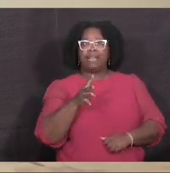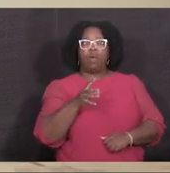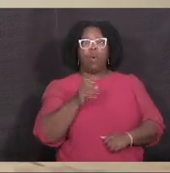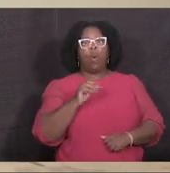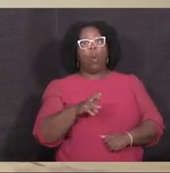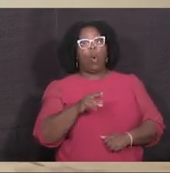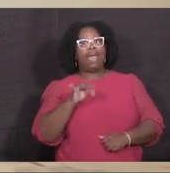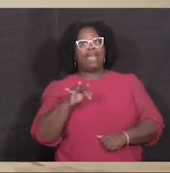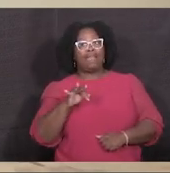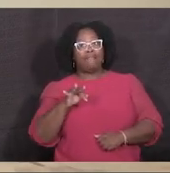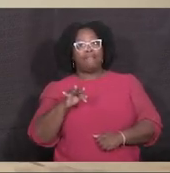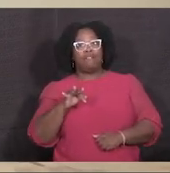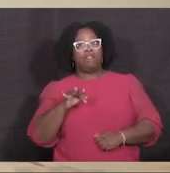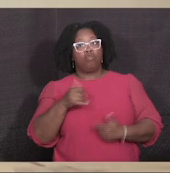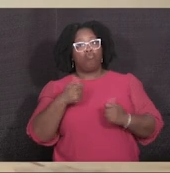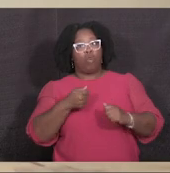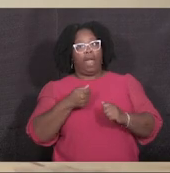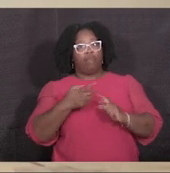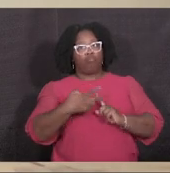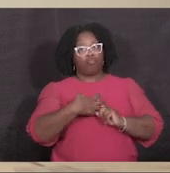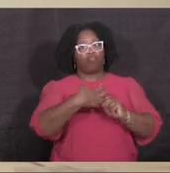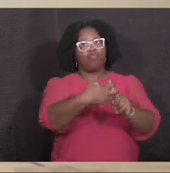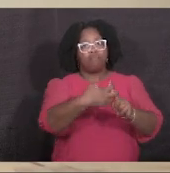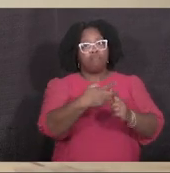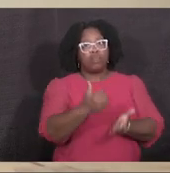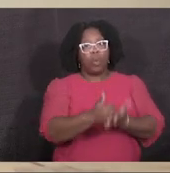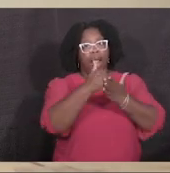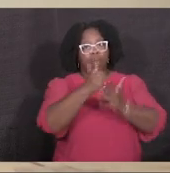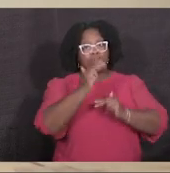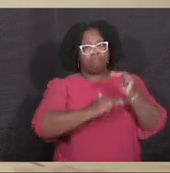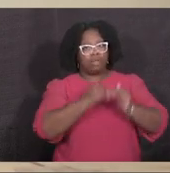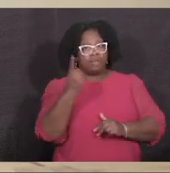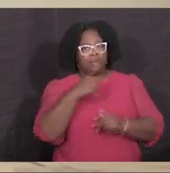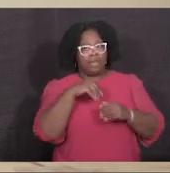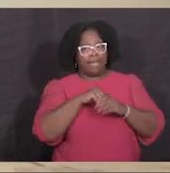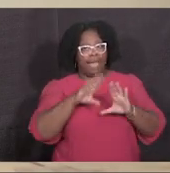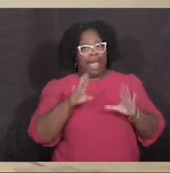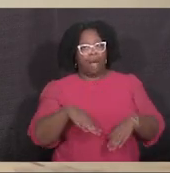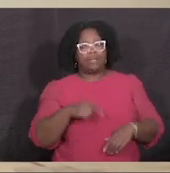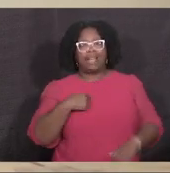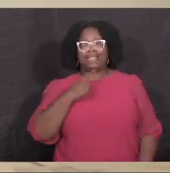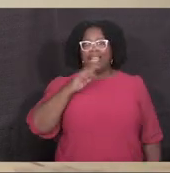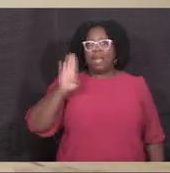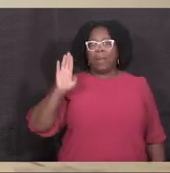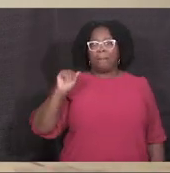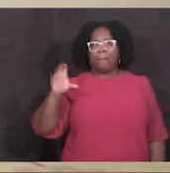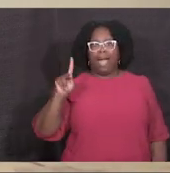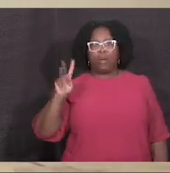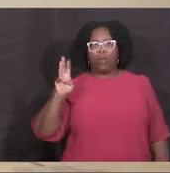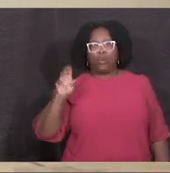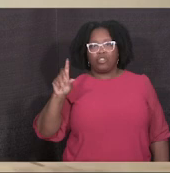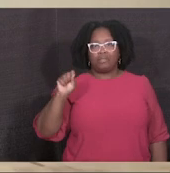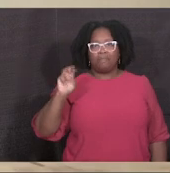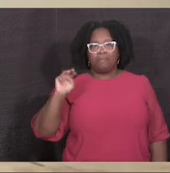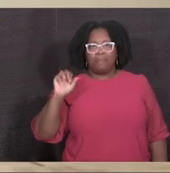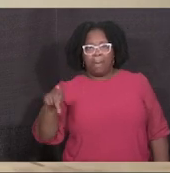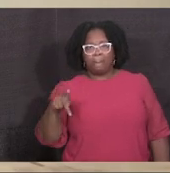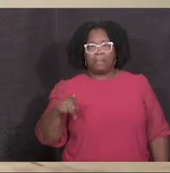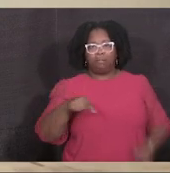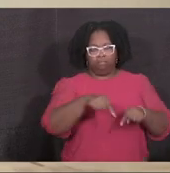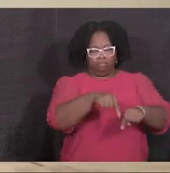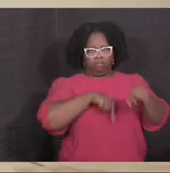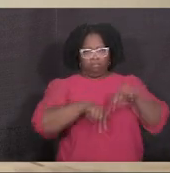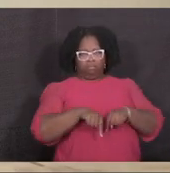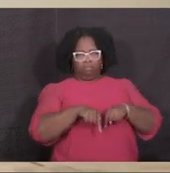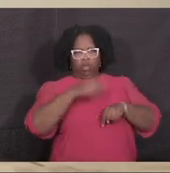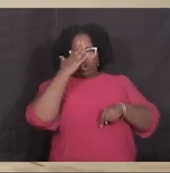on board to help you build something in-house, I say backwards map it. Know the jobs that they can fill.